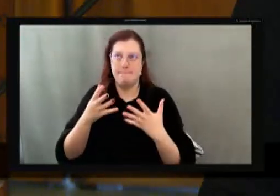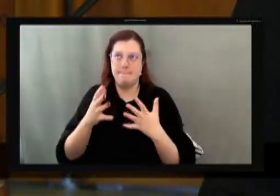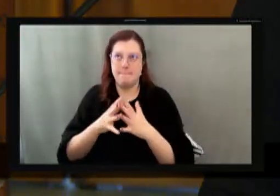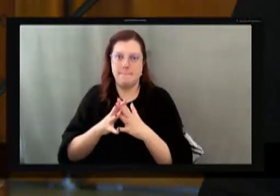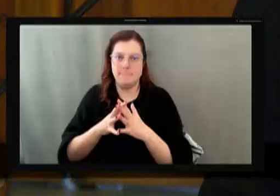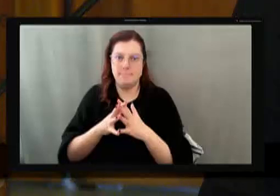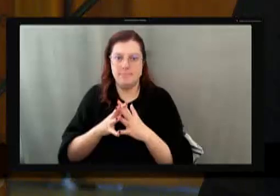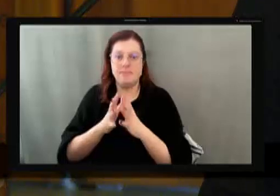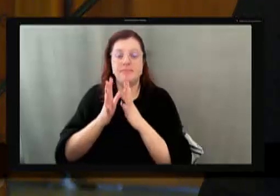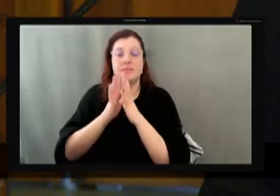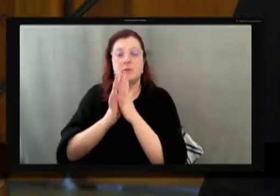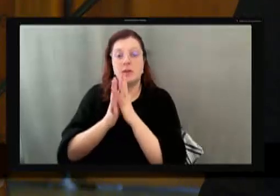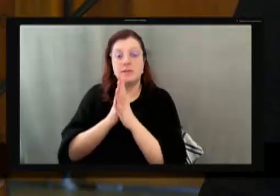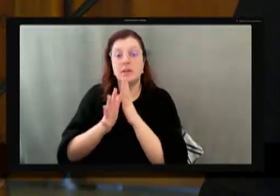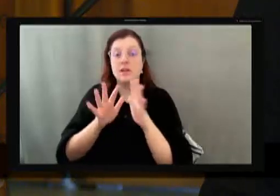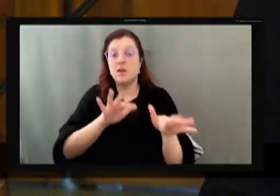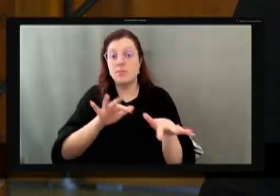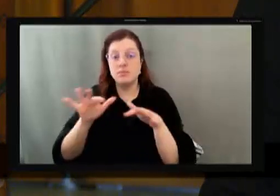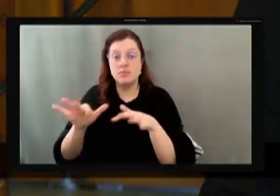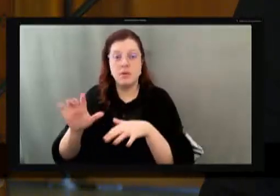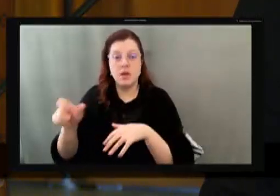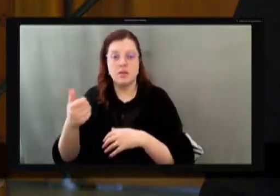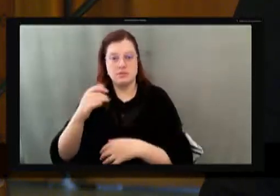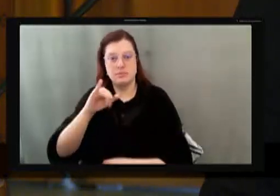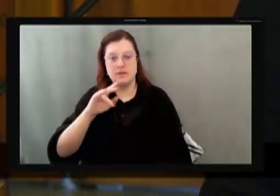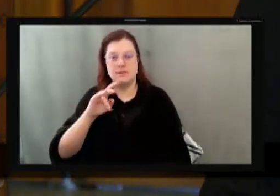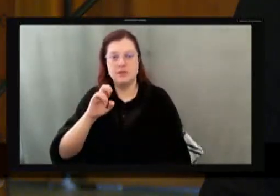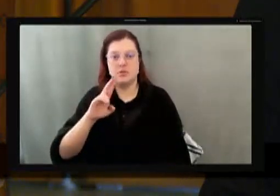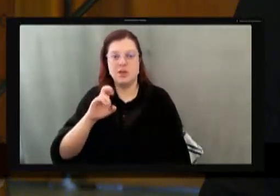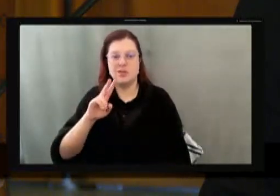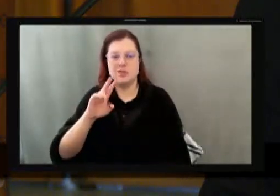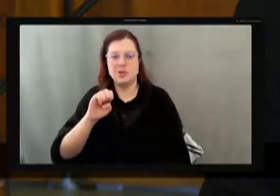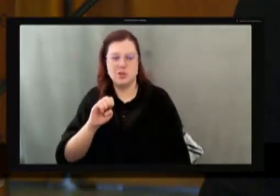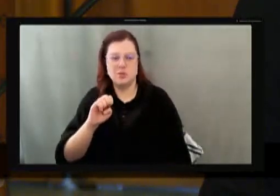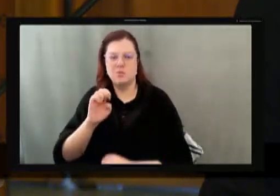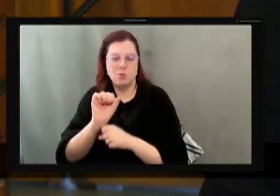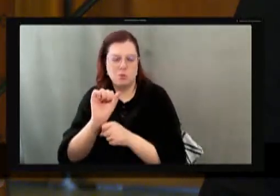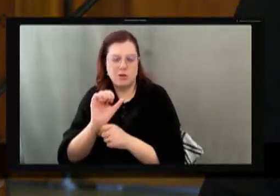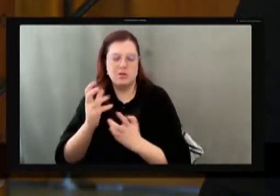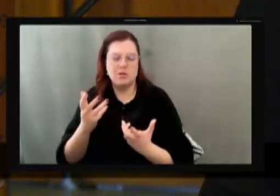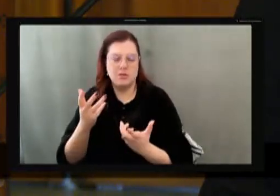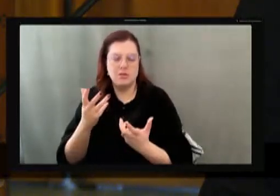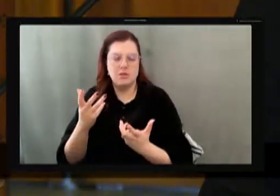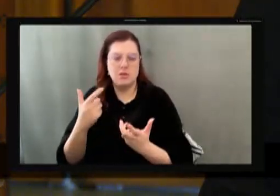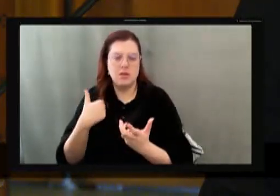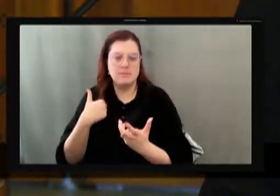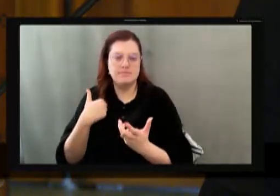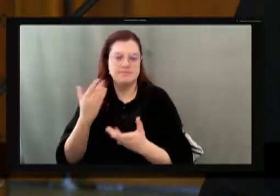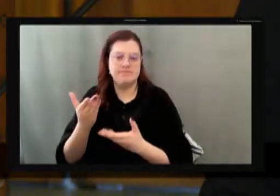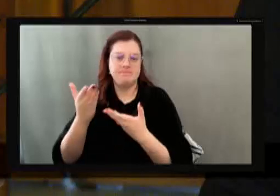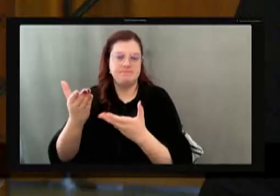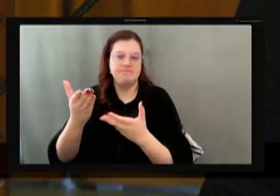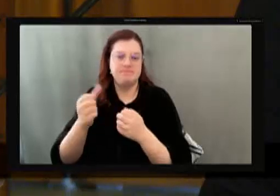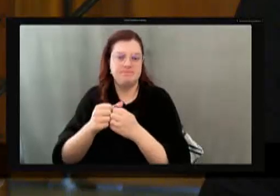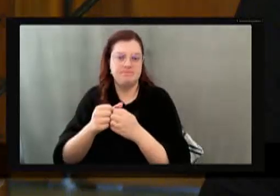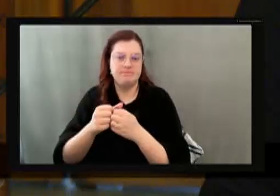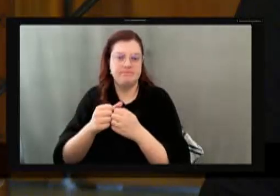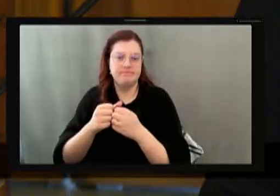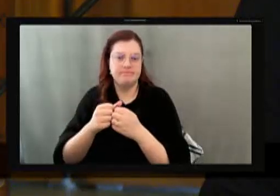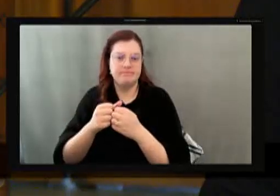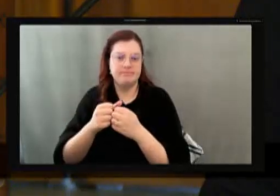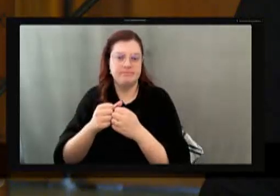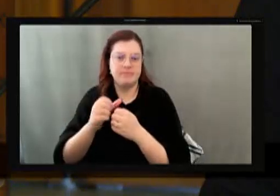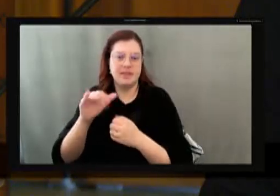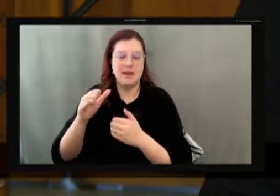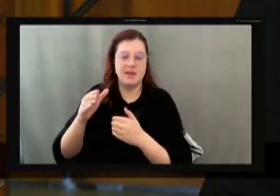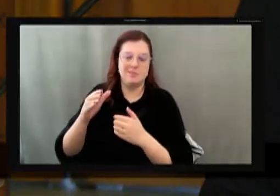traffic calming and other infrastructure work. And I suggested in that post